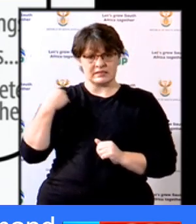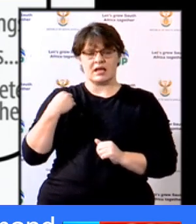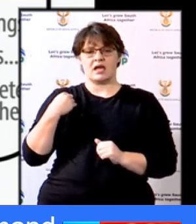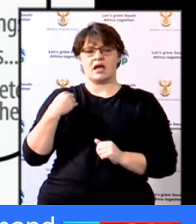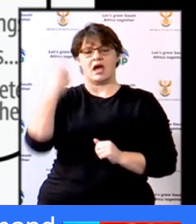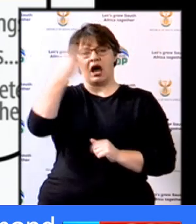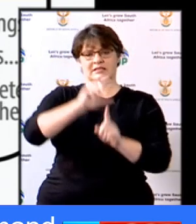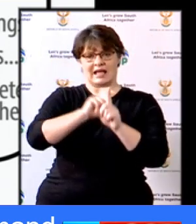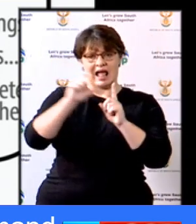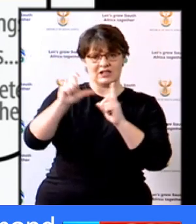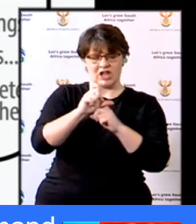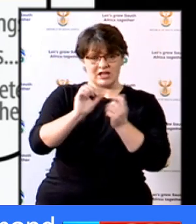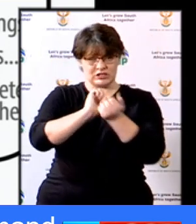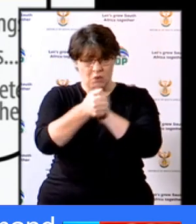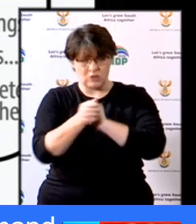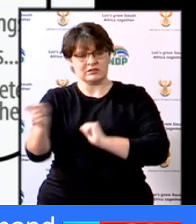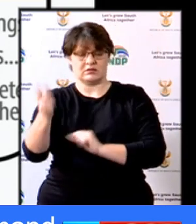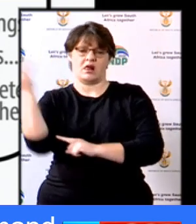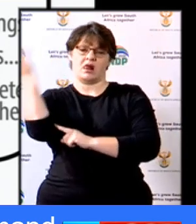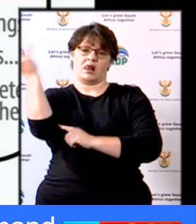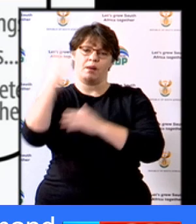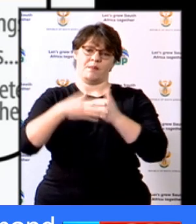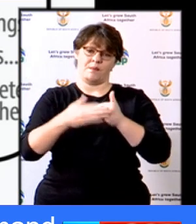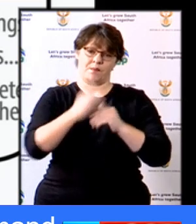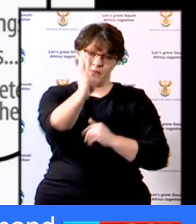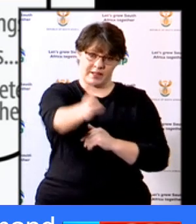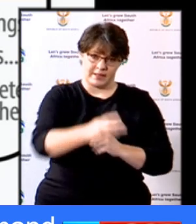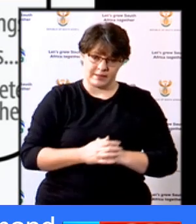Sports will elaborate on this.